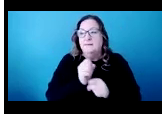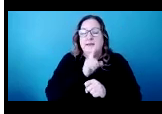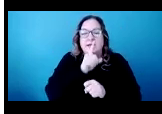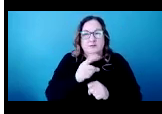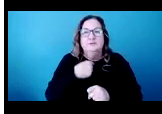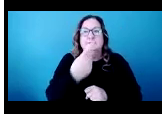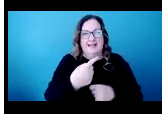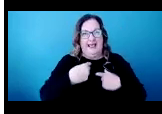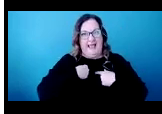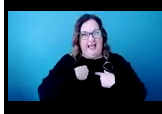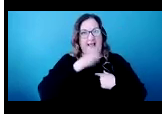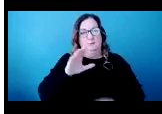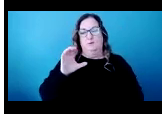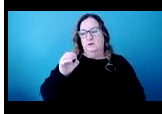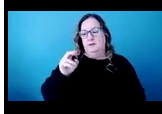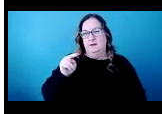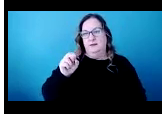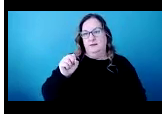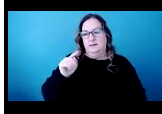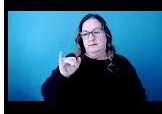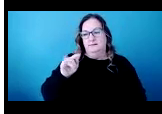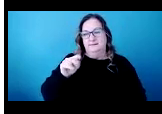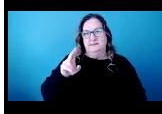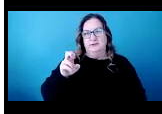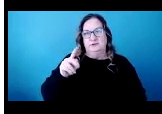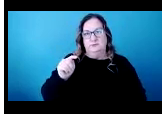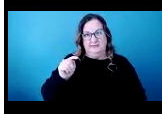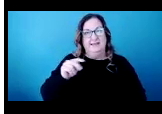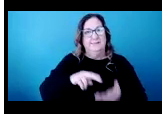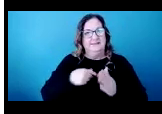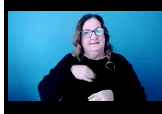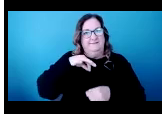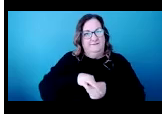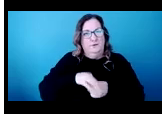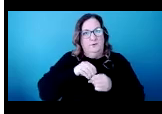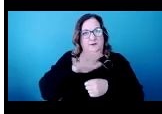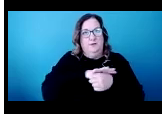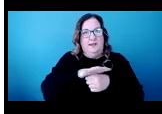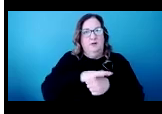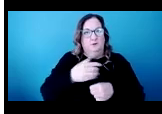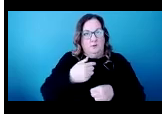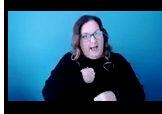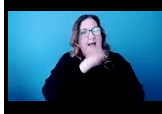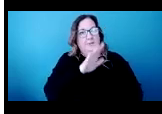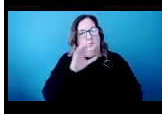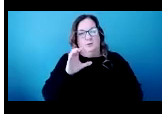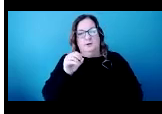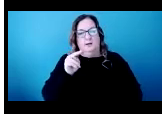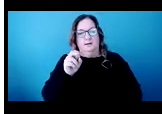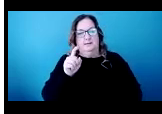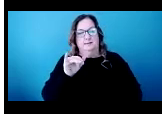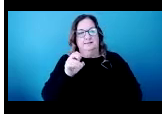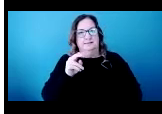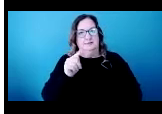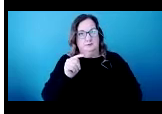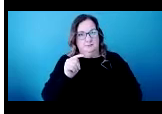am your constituent. That'll be more likely to get your voice prioritized. But you're still free to contact other